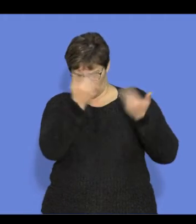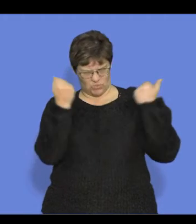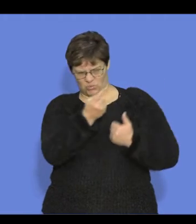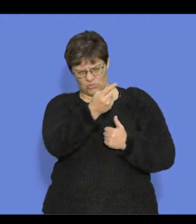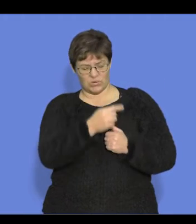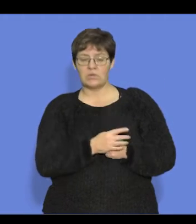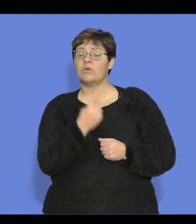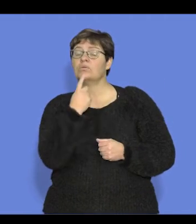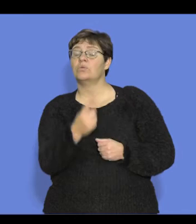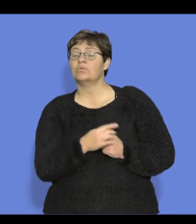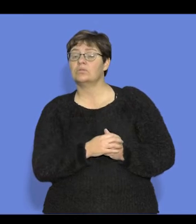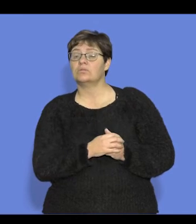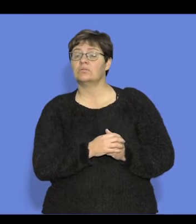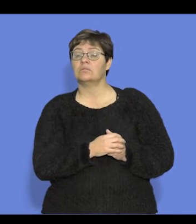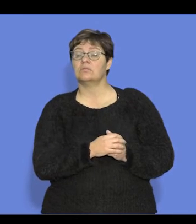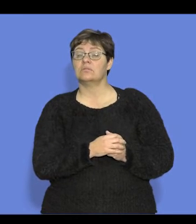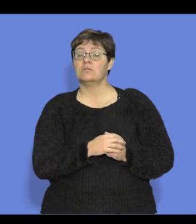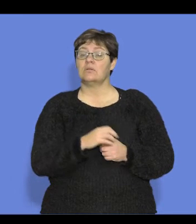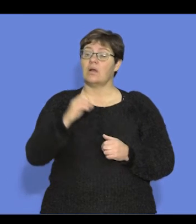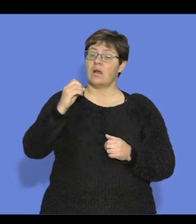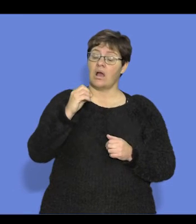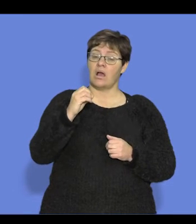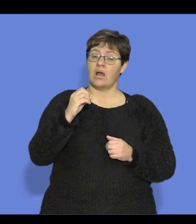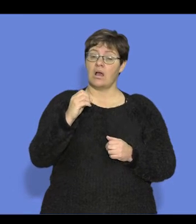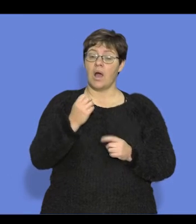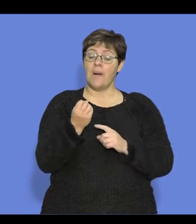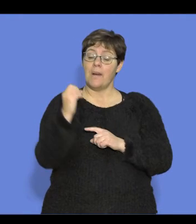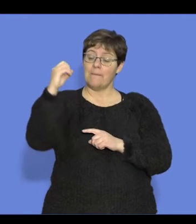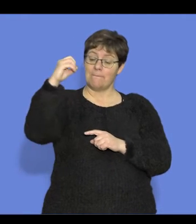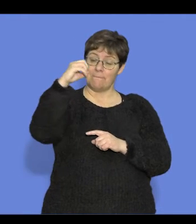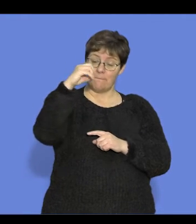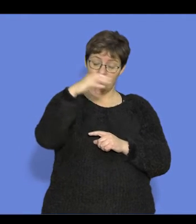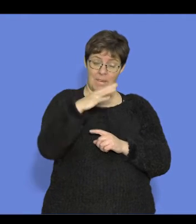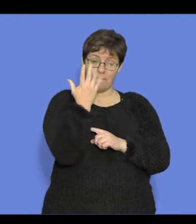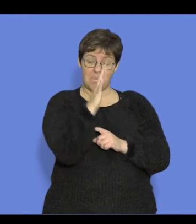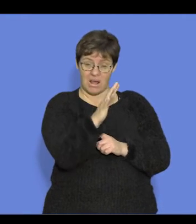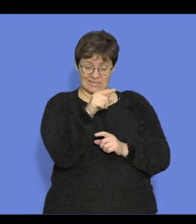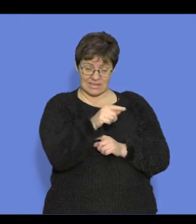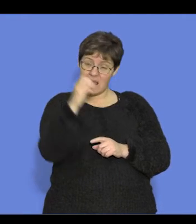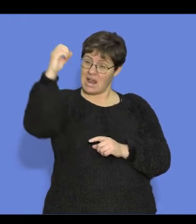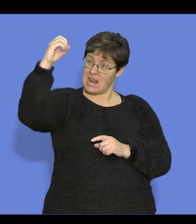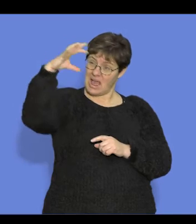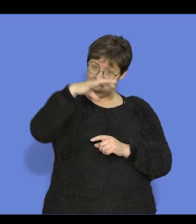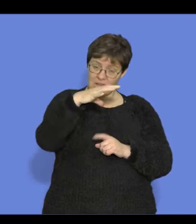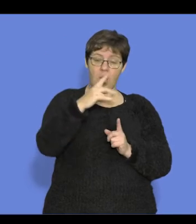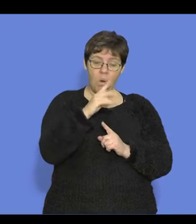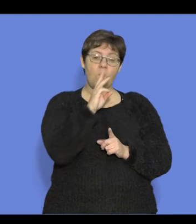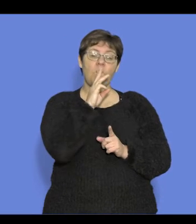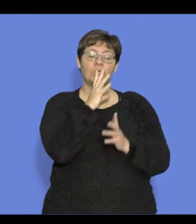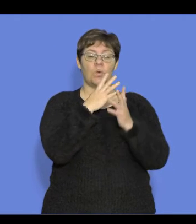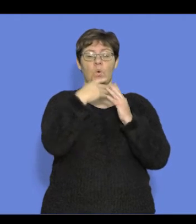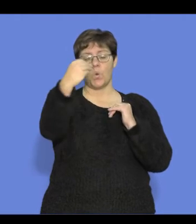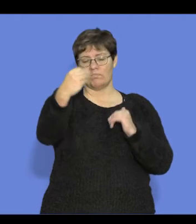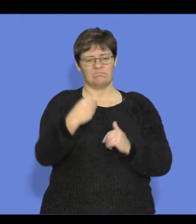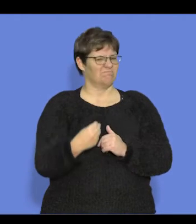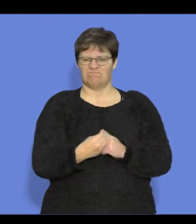she's told them that the brighter the light they put on their pot plant, the more water the pot plant will lose in transpiration.